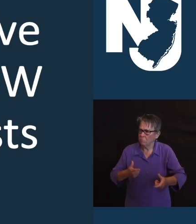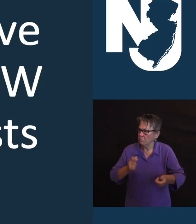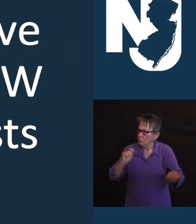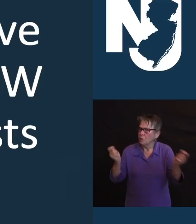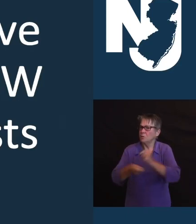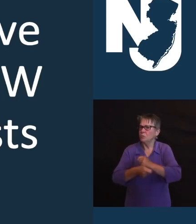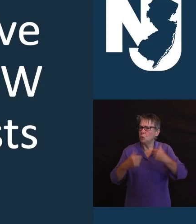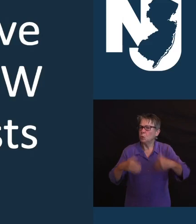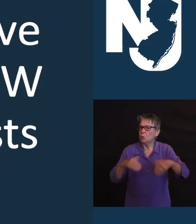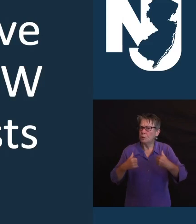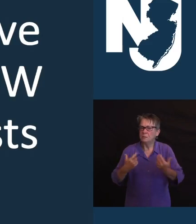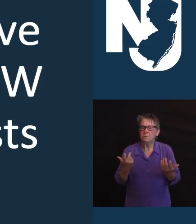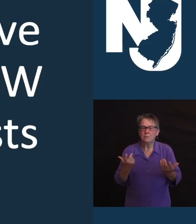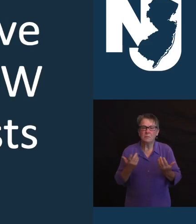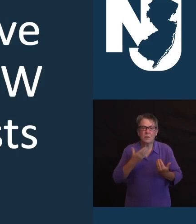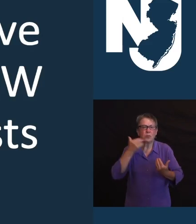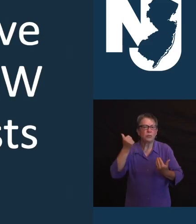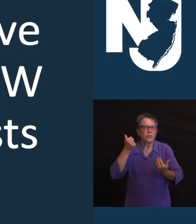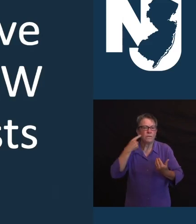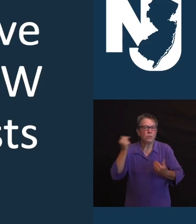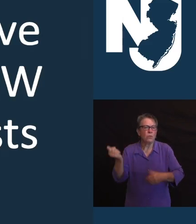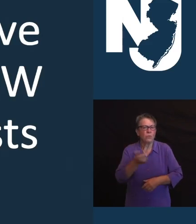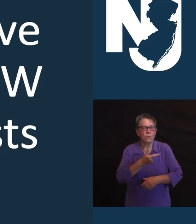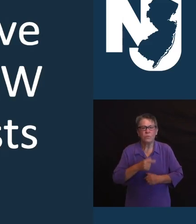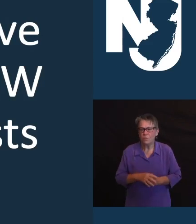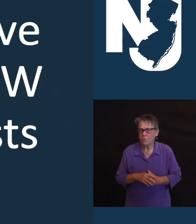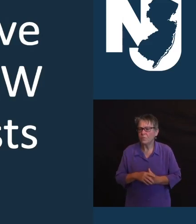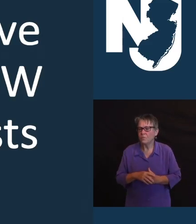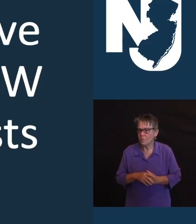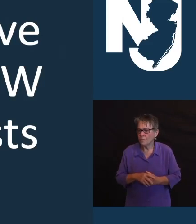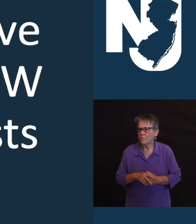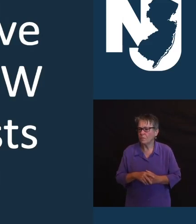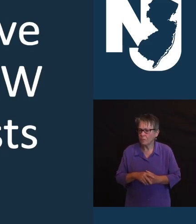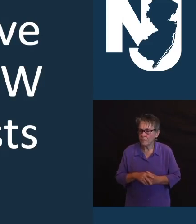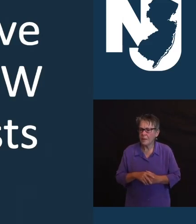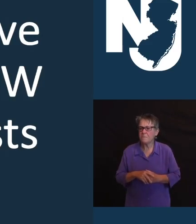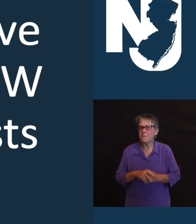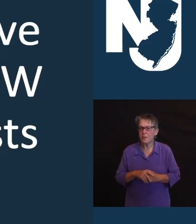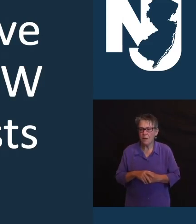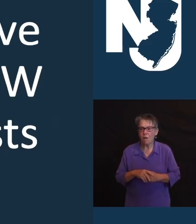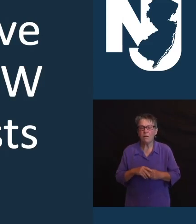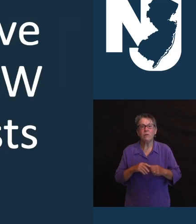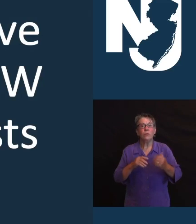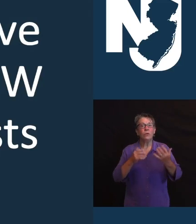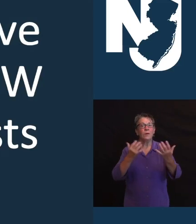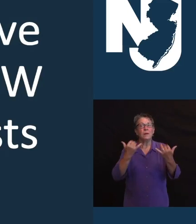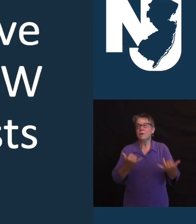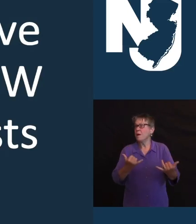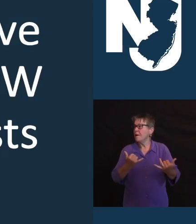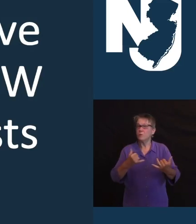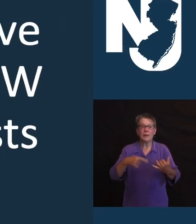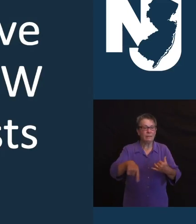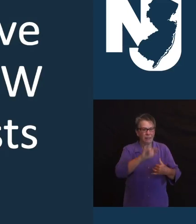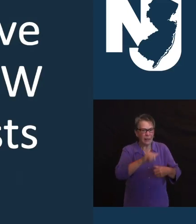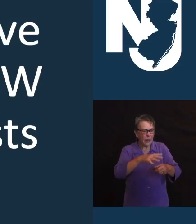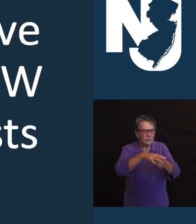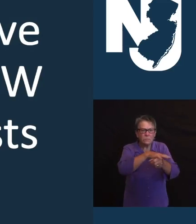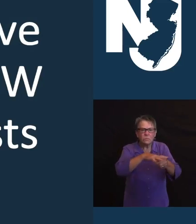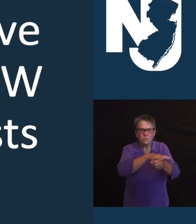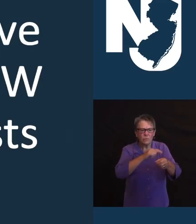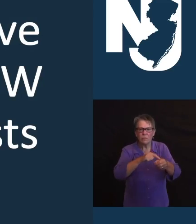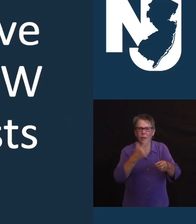up testing immediate overnight resources into a hotspot, such as we're seeing in Ocean County, which I know you'll talk about. You could envision